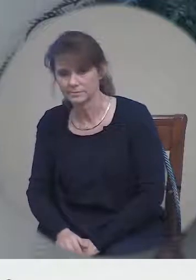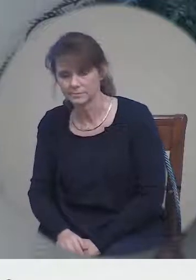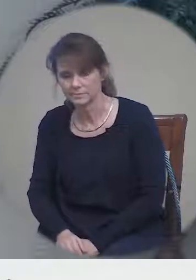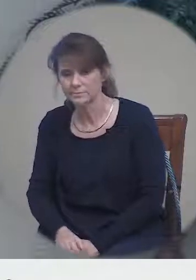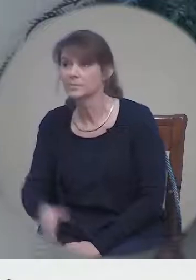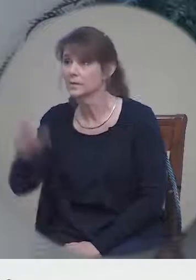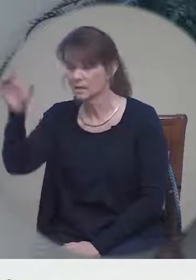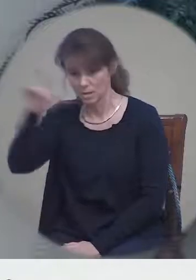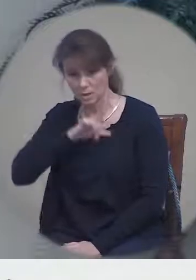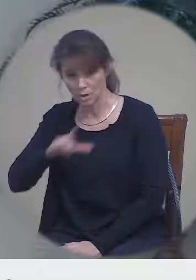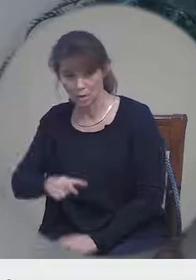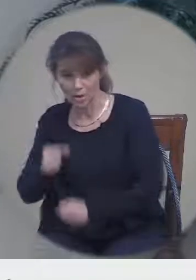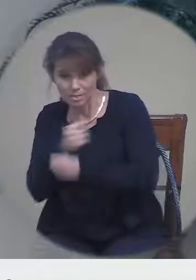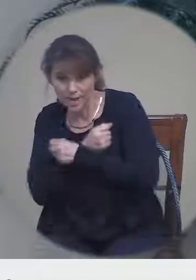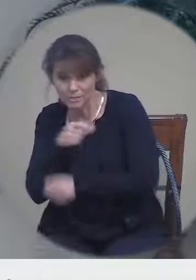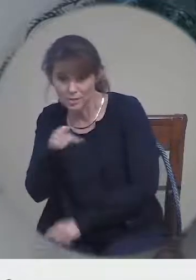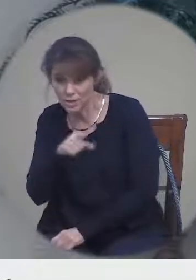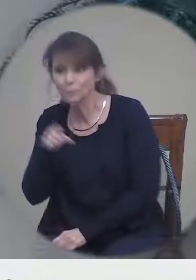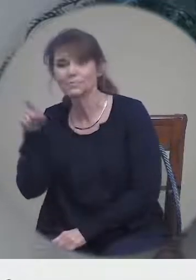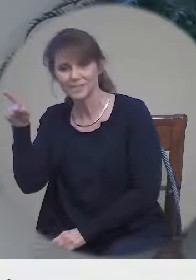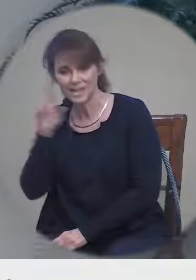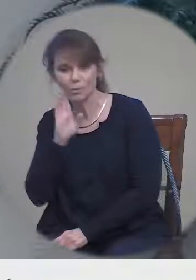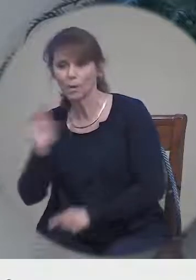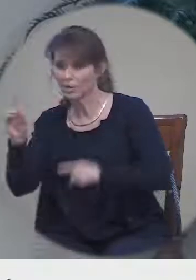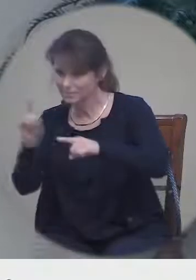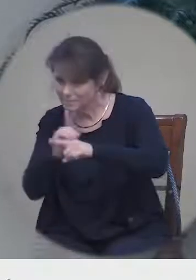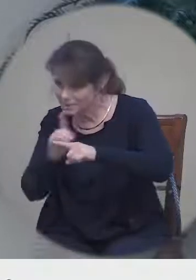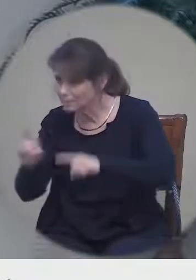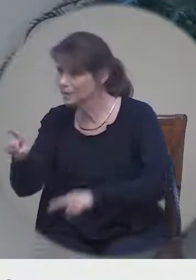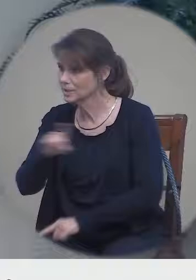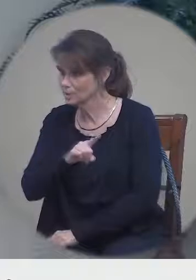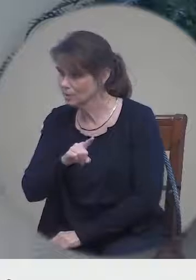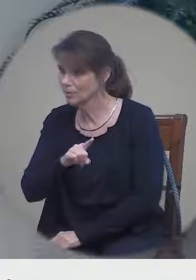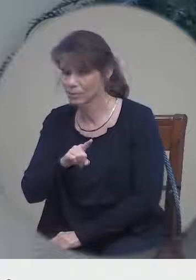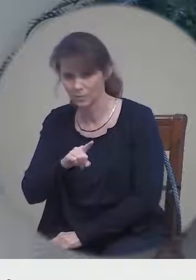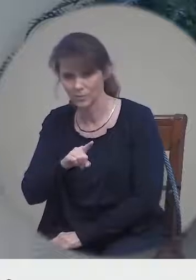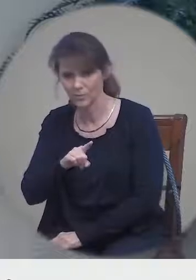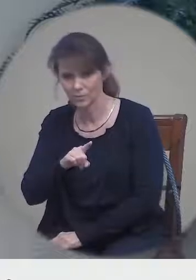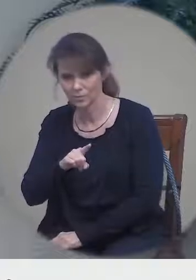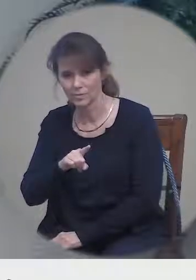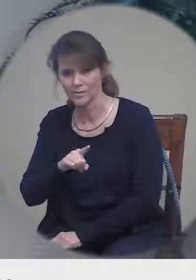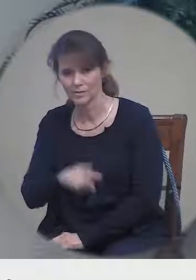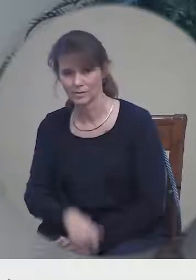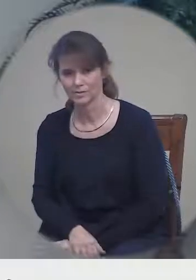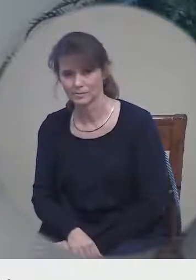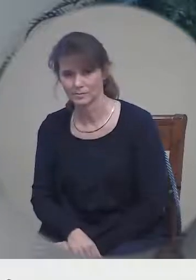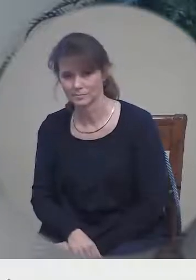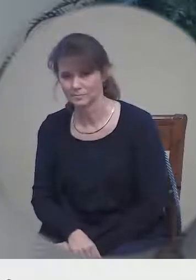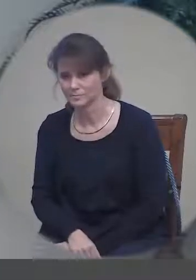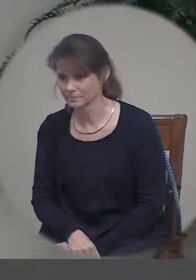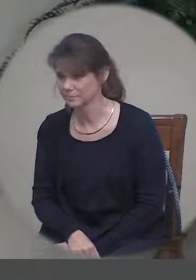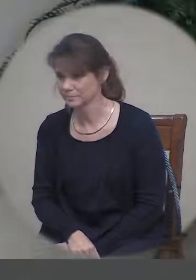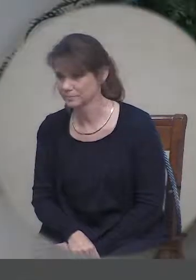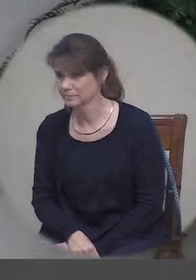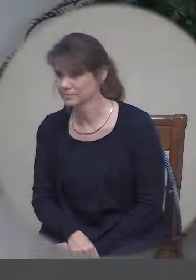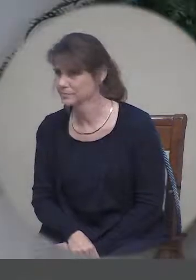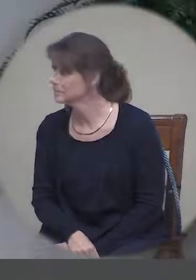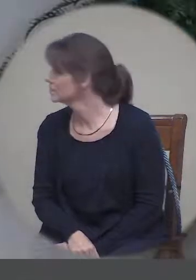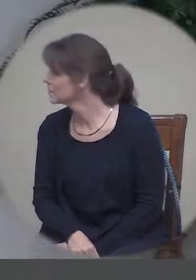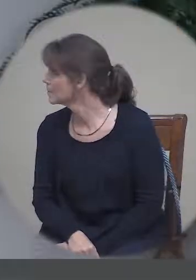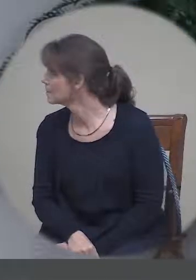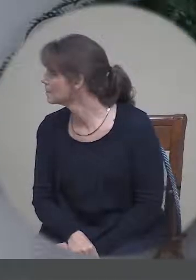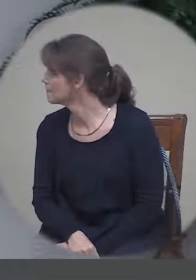whom the Lord loves, he chastens and scourges every son whom he receives.